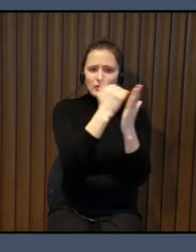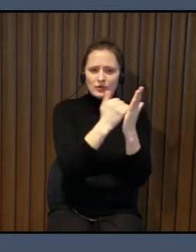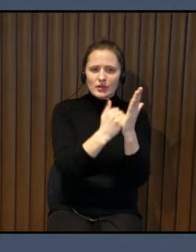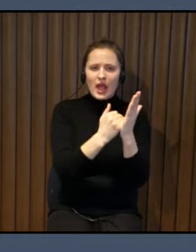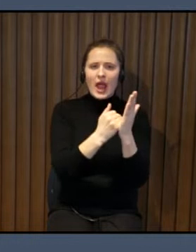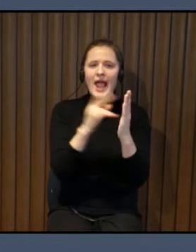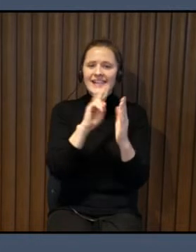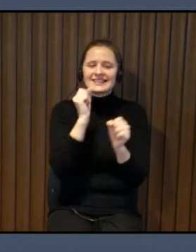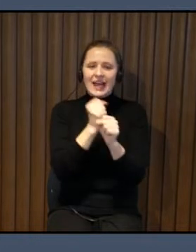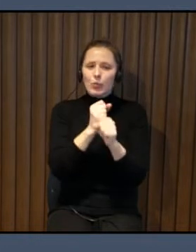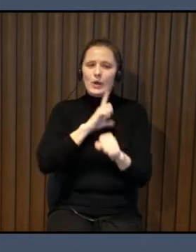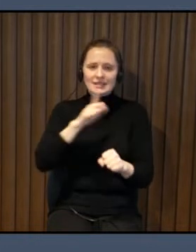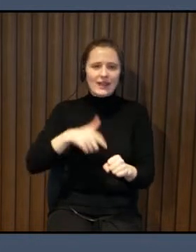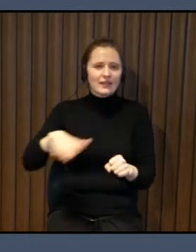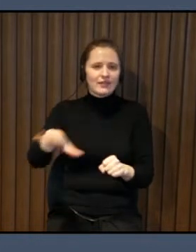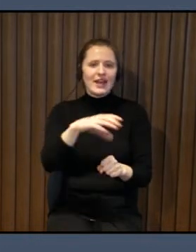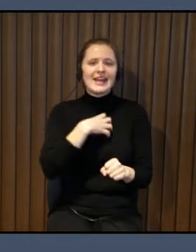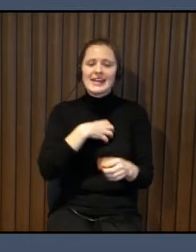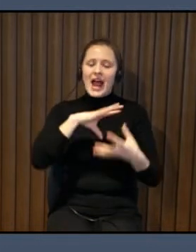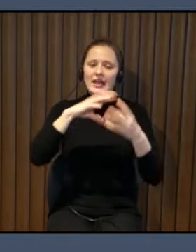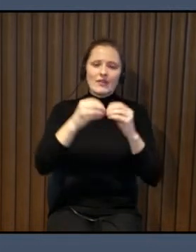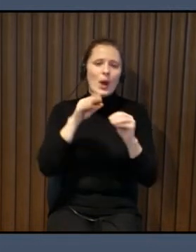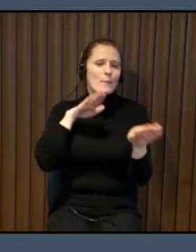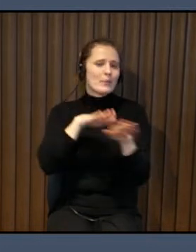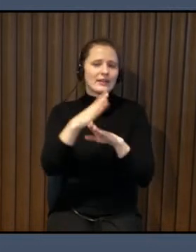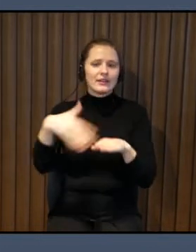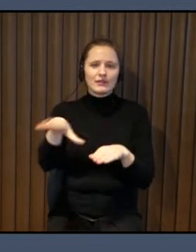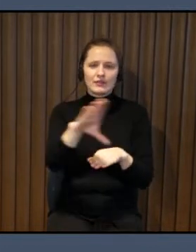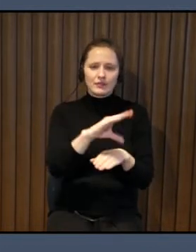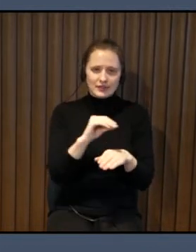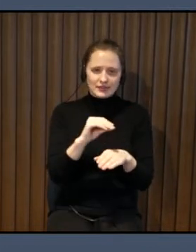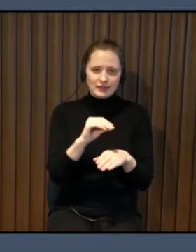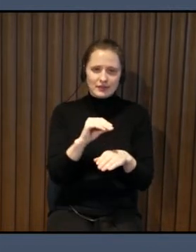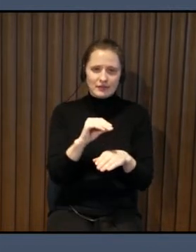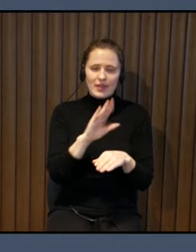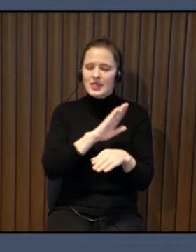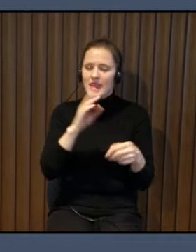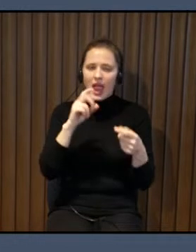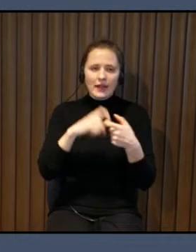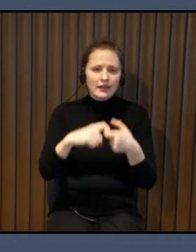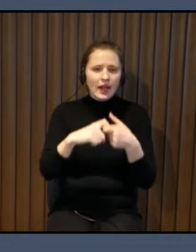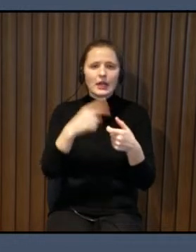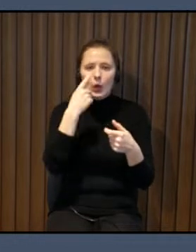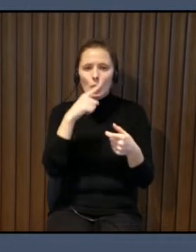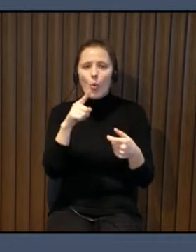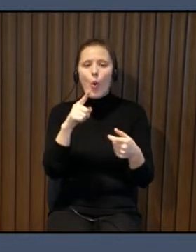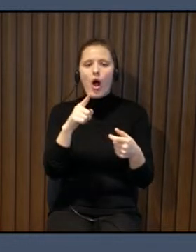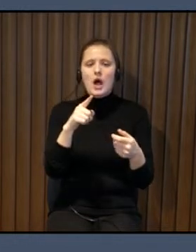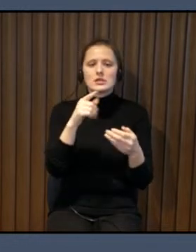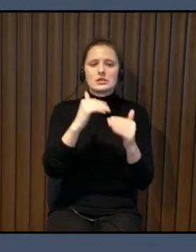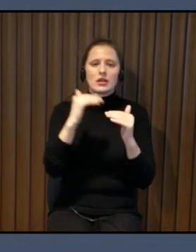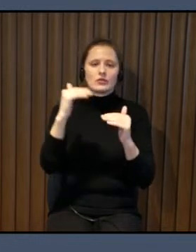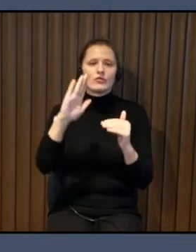So general principles should be observed by anyone, irrespective of legal